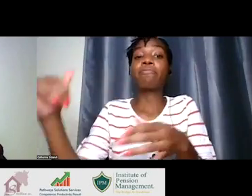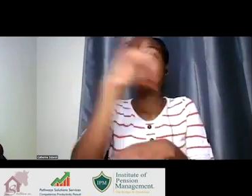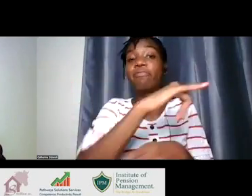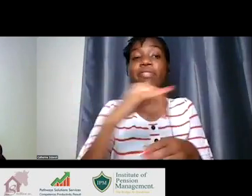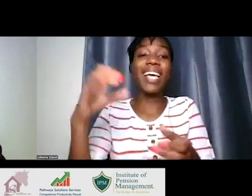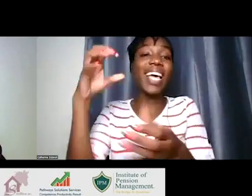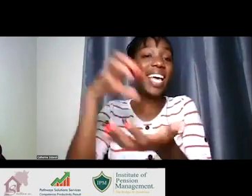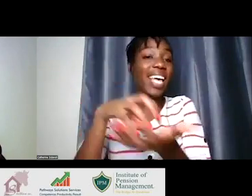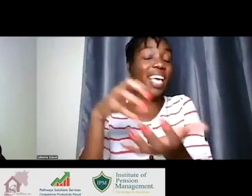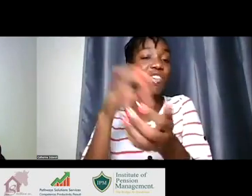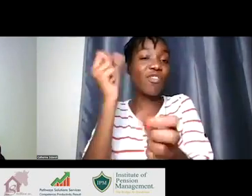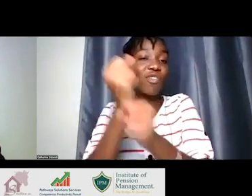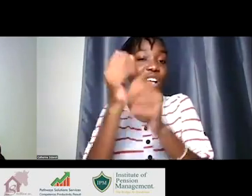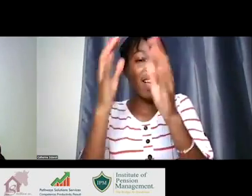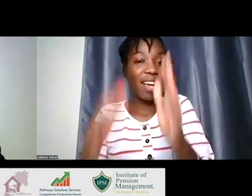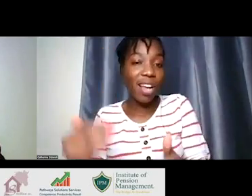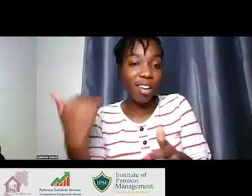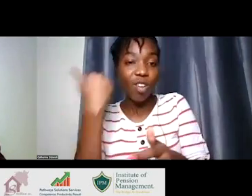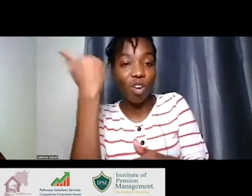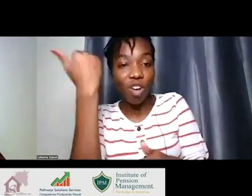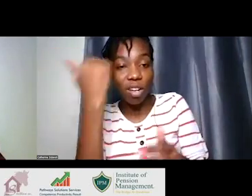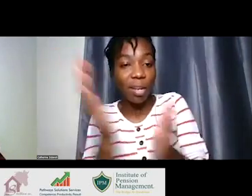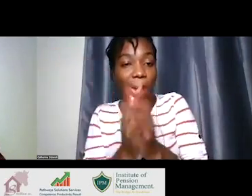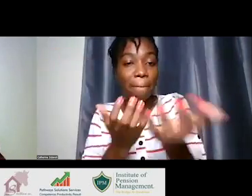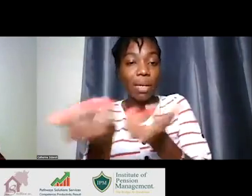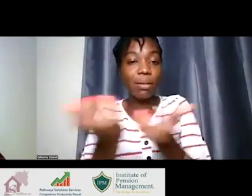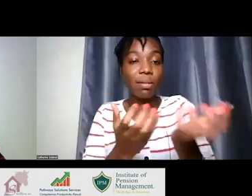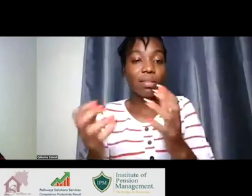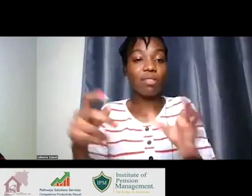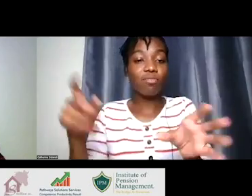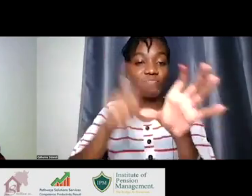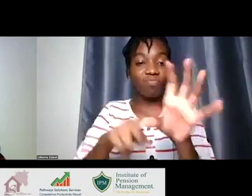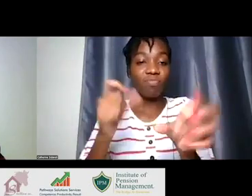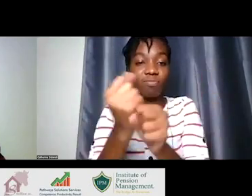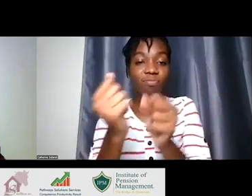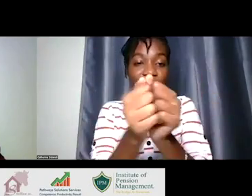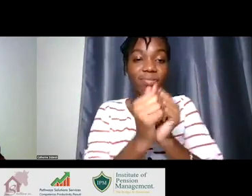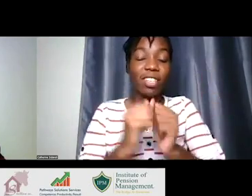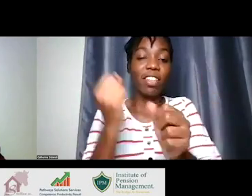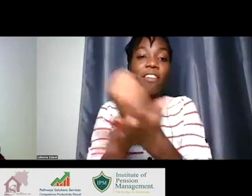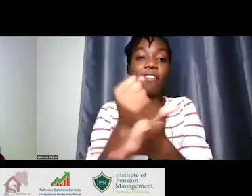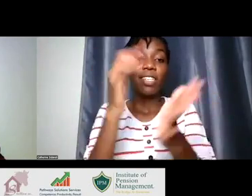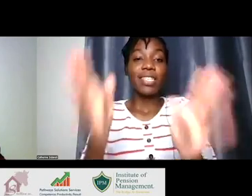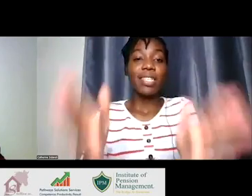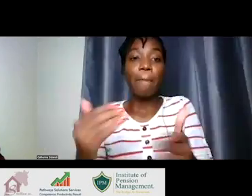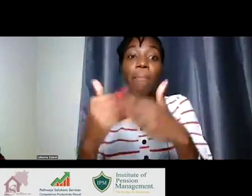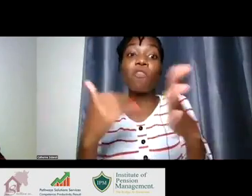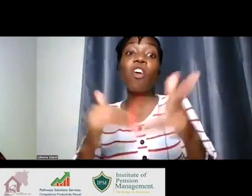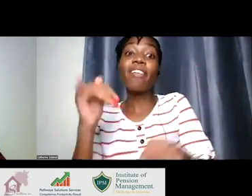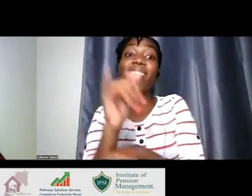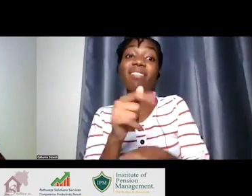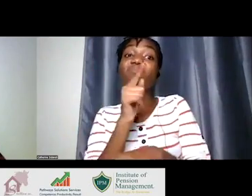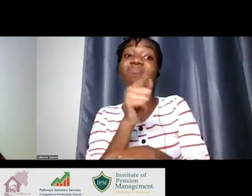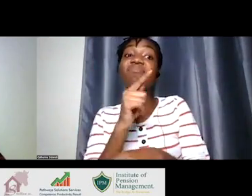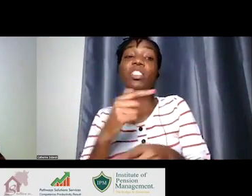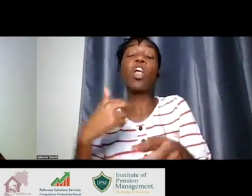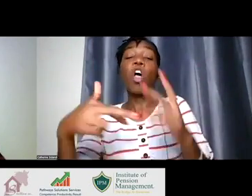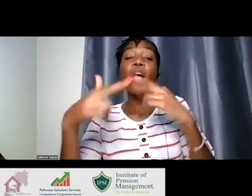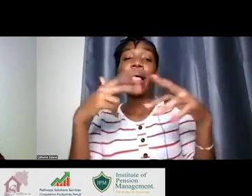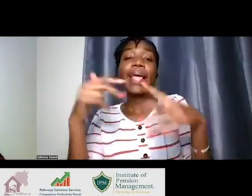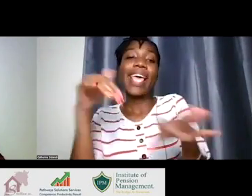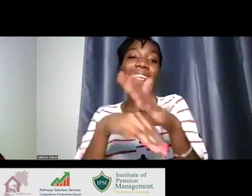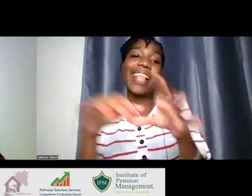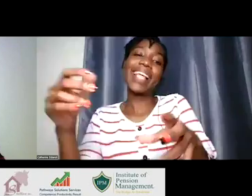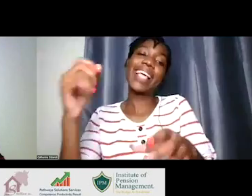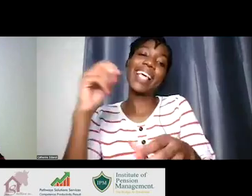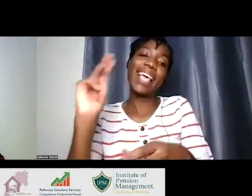coach, business and community engagement officer. And before that, he was in hospitality in Kenya.